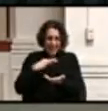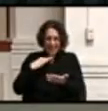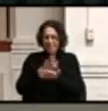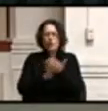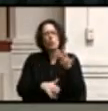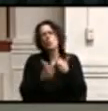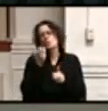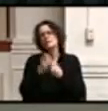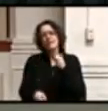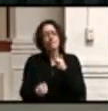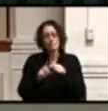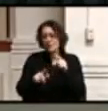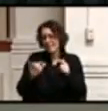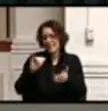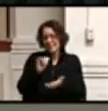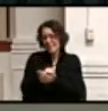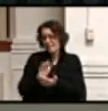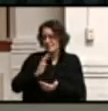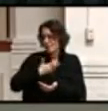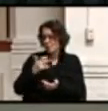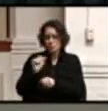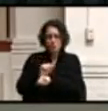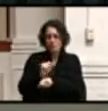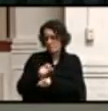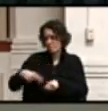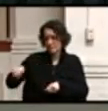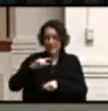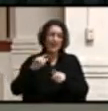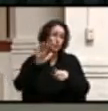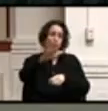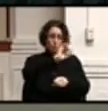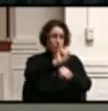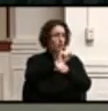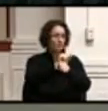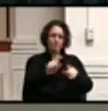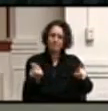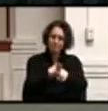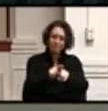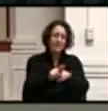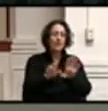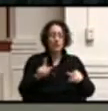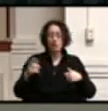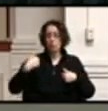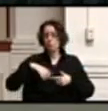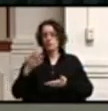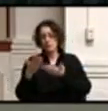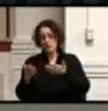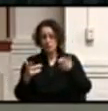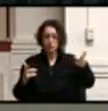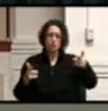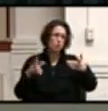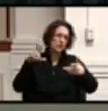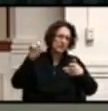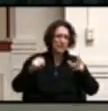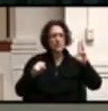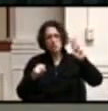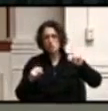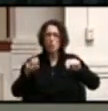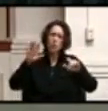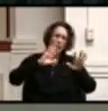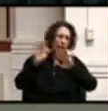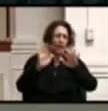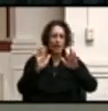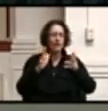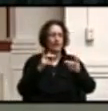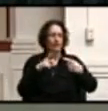that's what we're supposed to do. And like Donna said, that's what you're supposed to do. You're supposed to kick back. And so I just hope